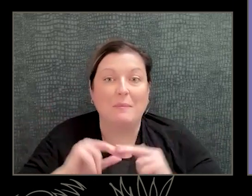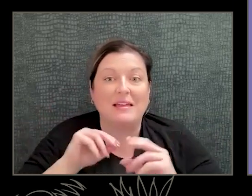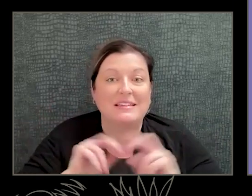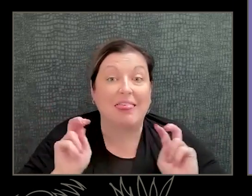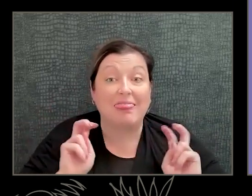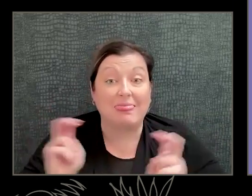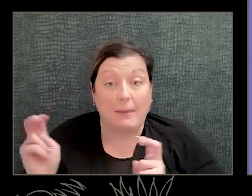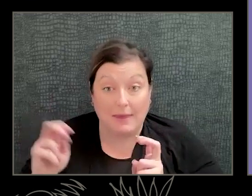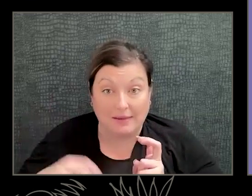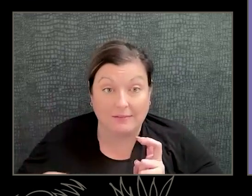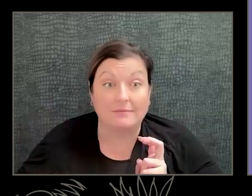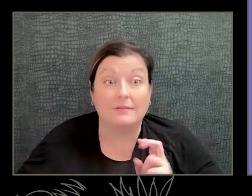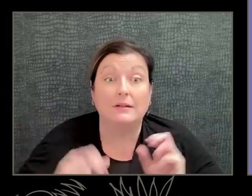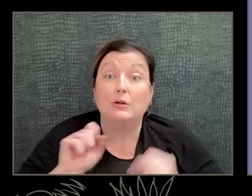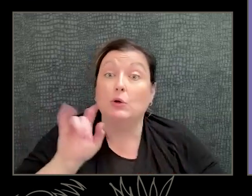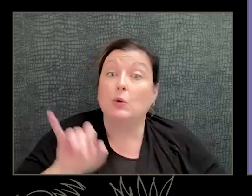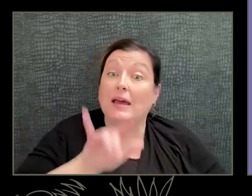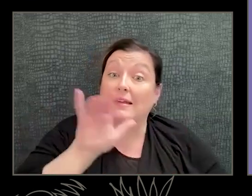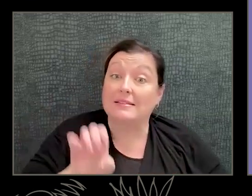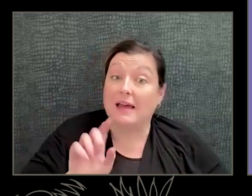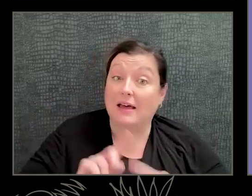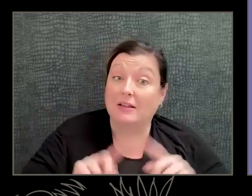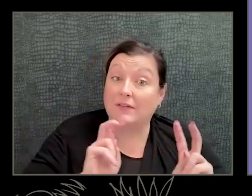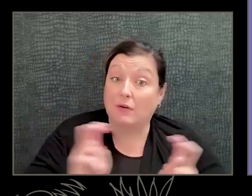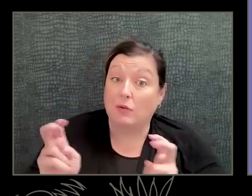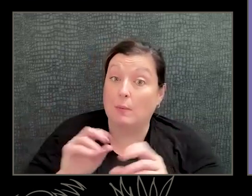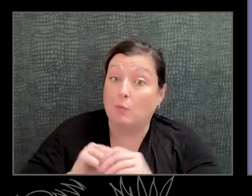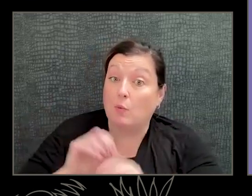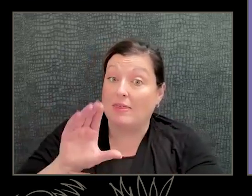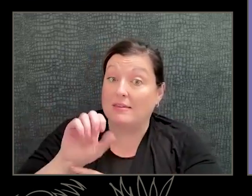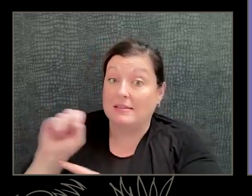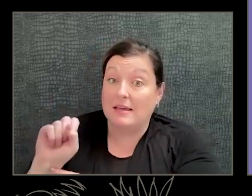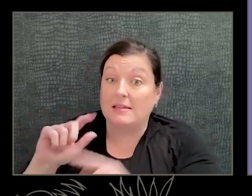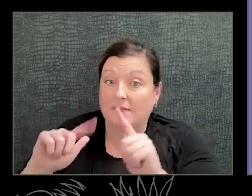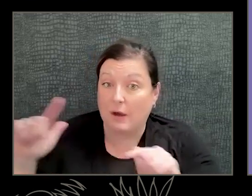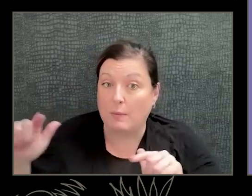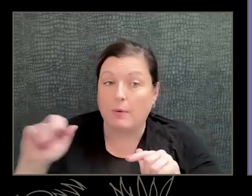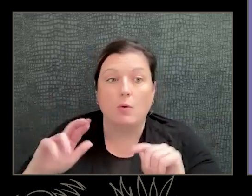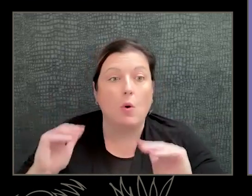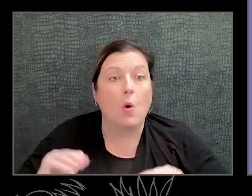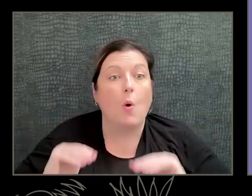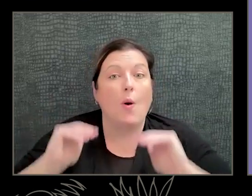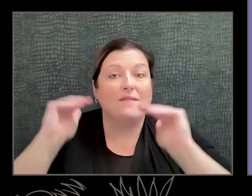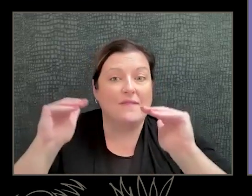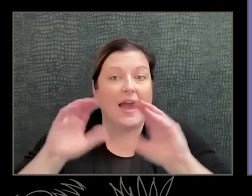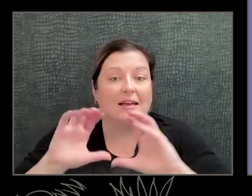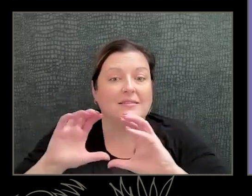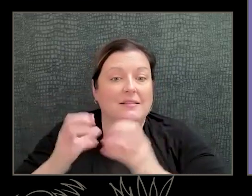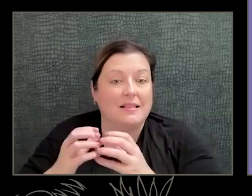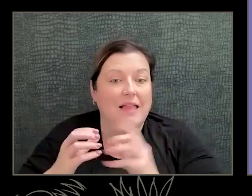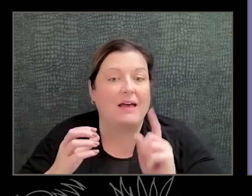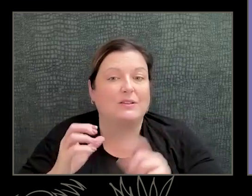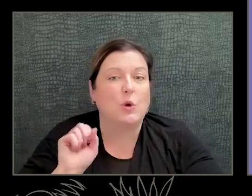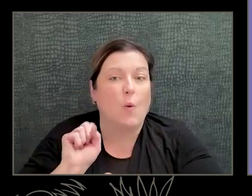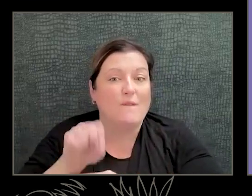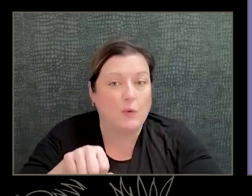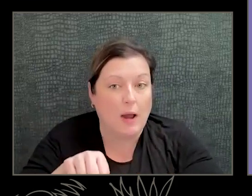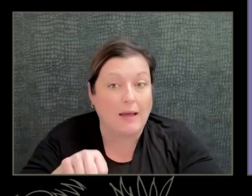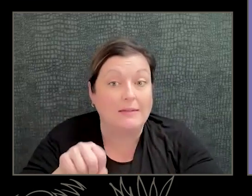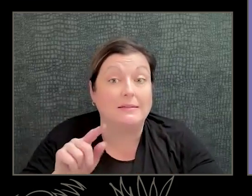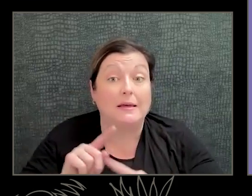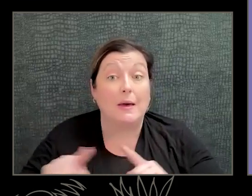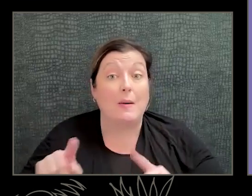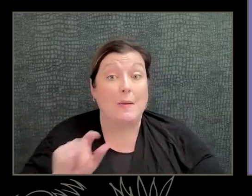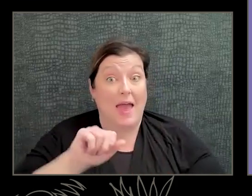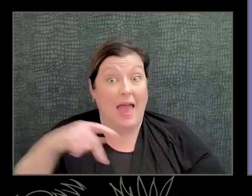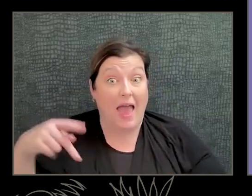you can style different themes with CSS variables or advanced class overrides, but as your app scales